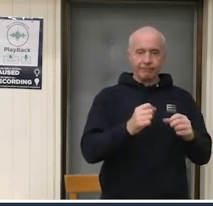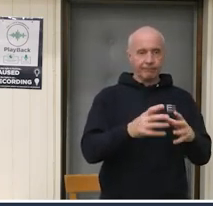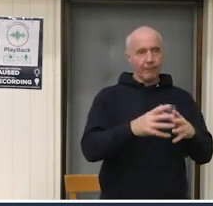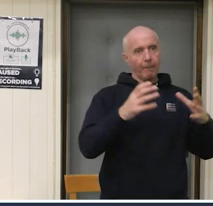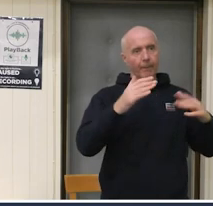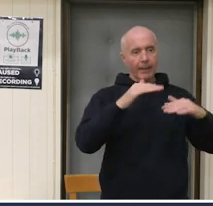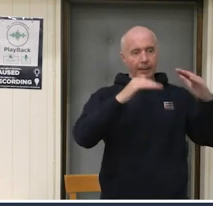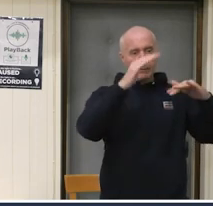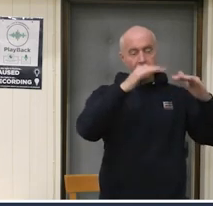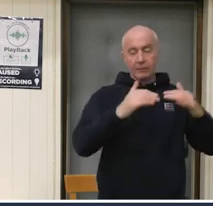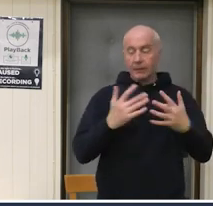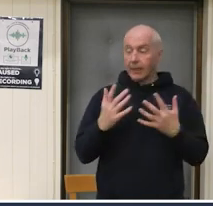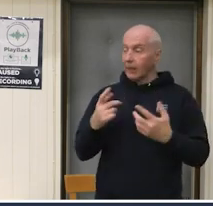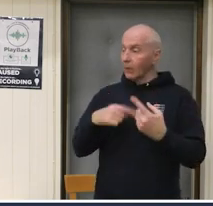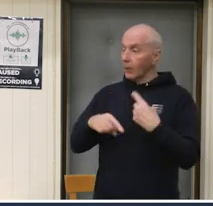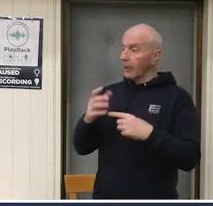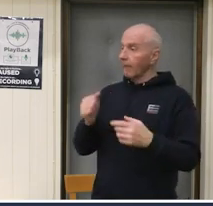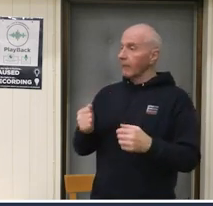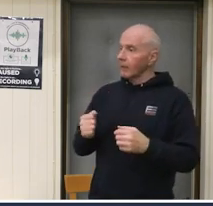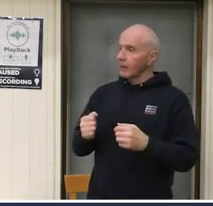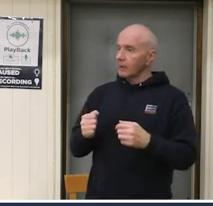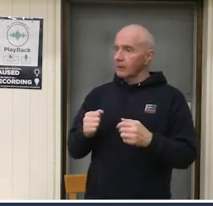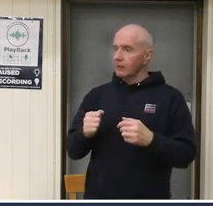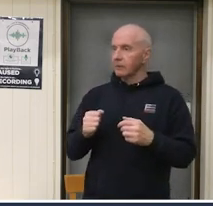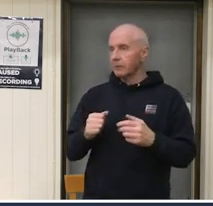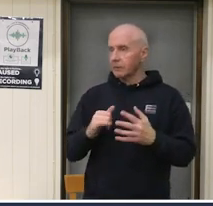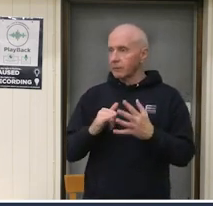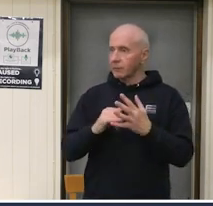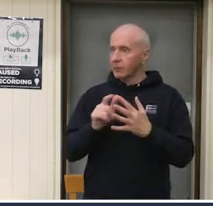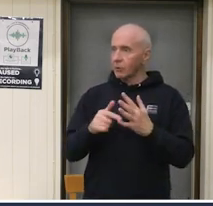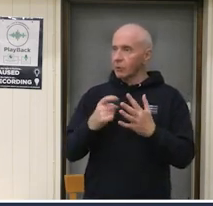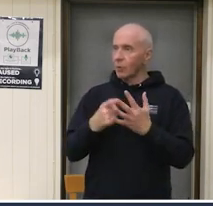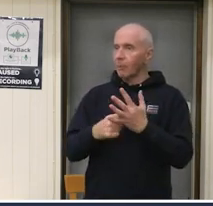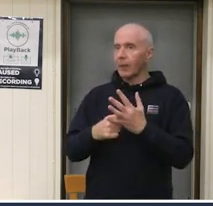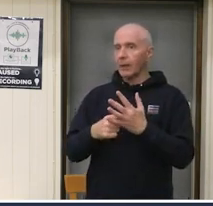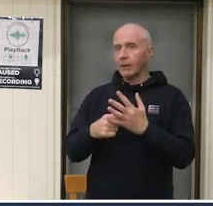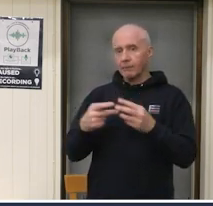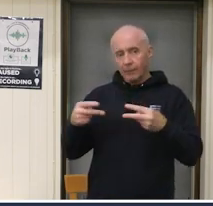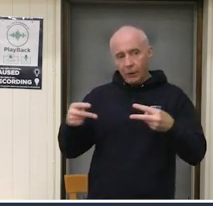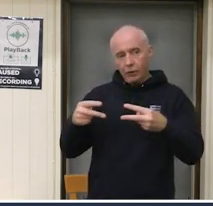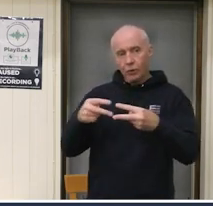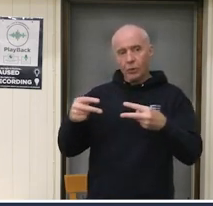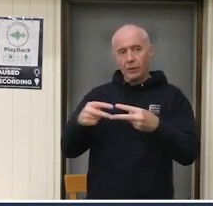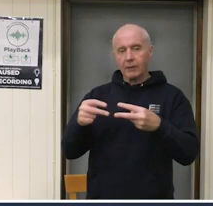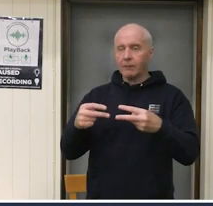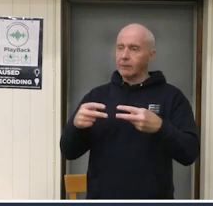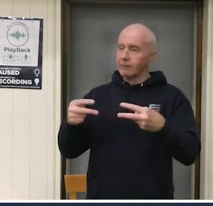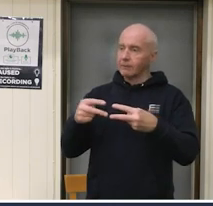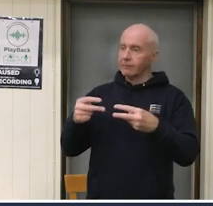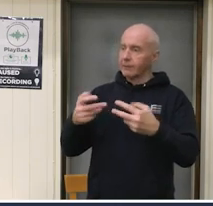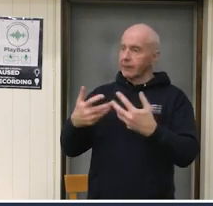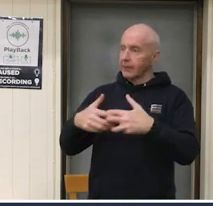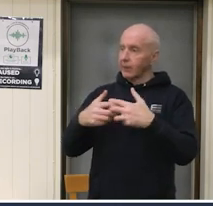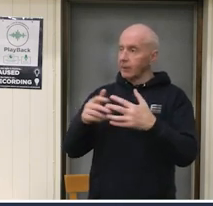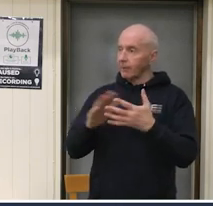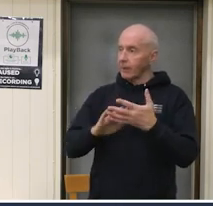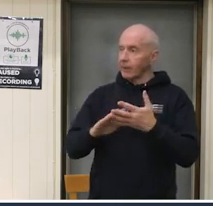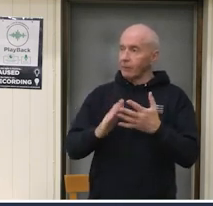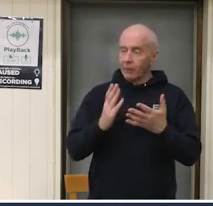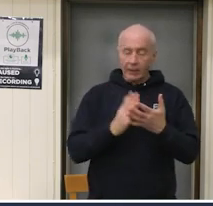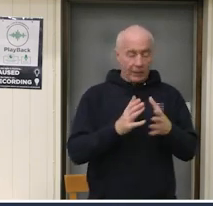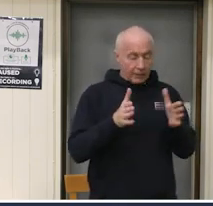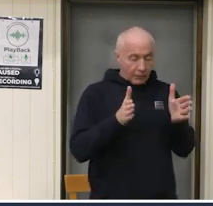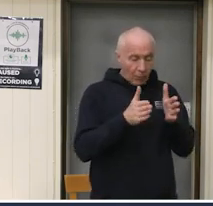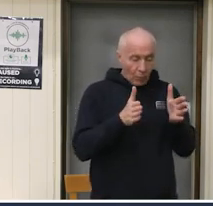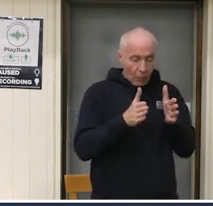magnet technology, we can go big on the magnets now as well, which means the devices can be smaller, which is very exciting for small fusion as